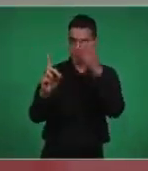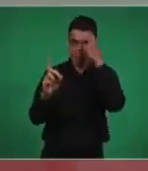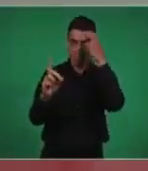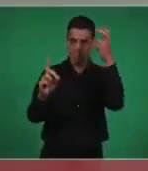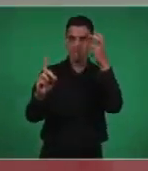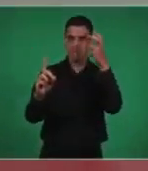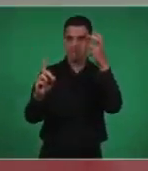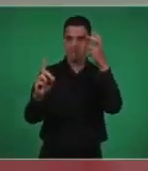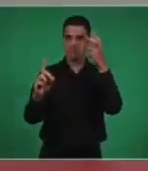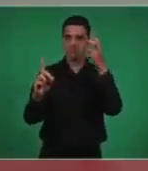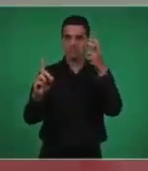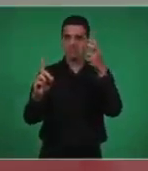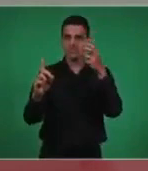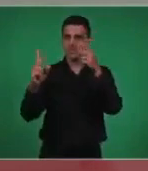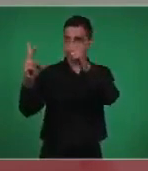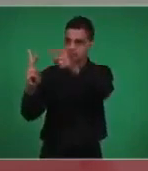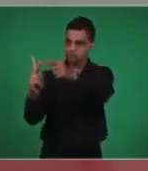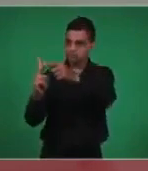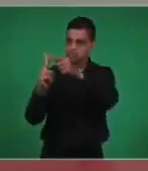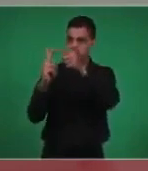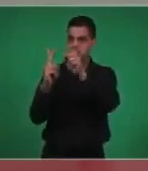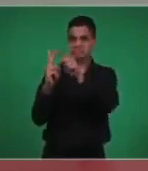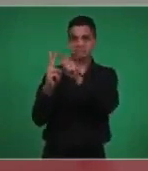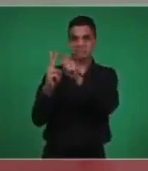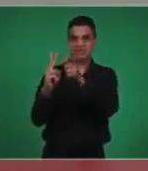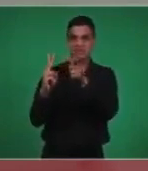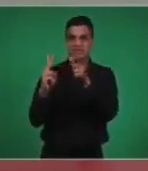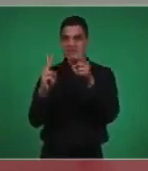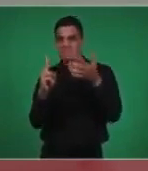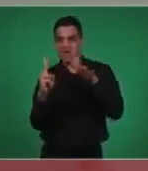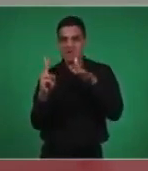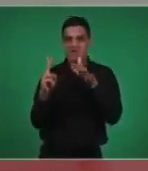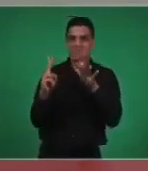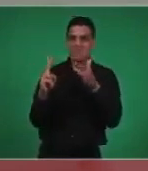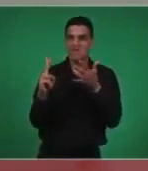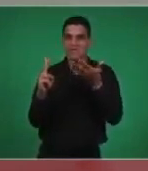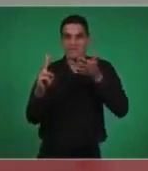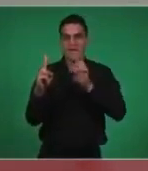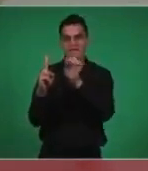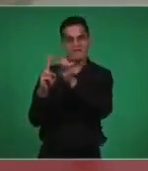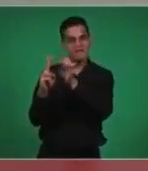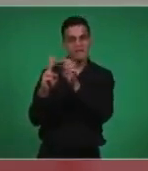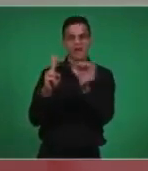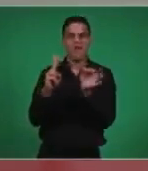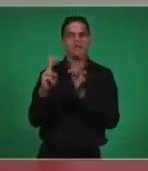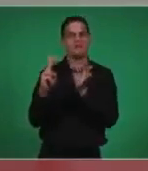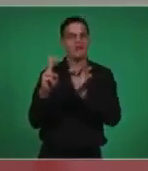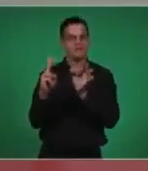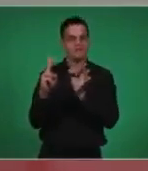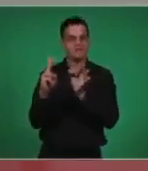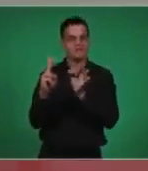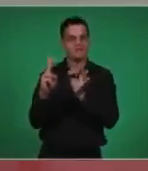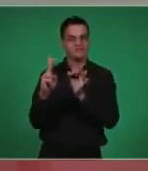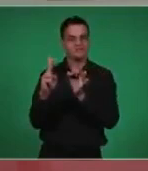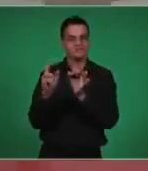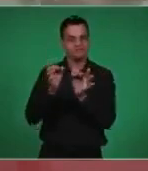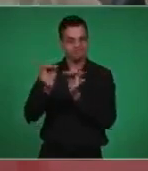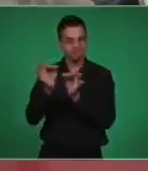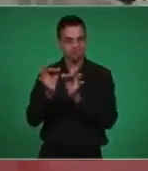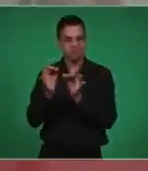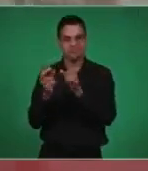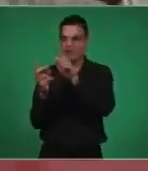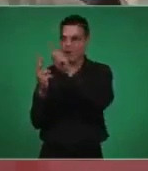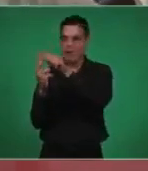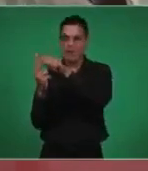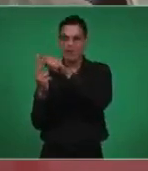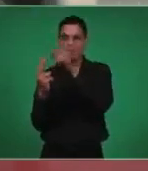that person, another person that is not that intelligent, but it is a person that is organized, if you put